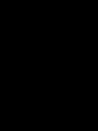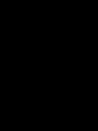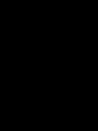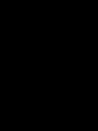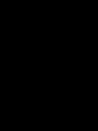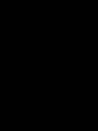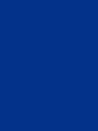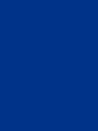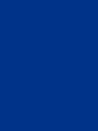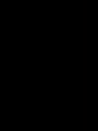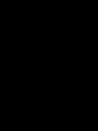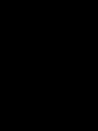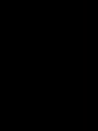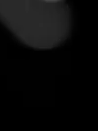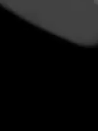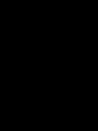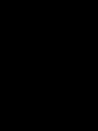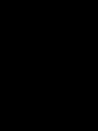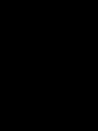international educator.